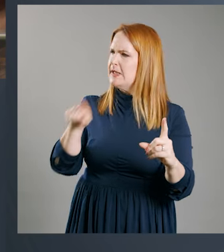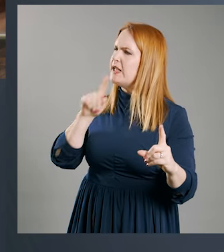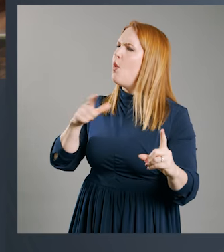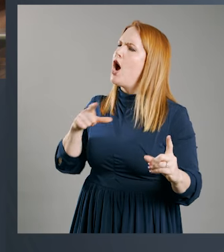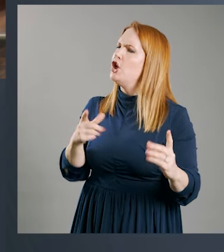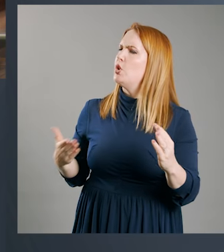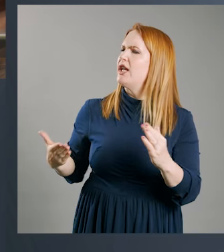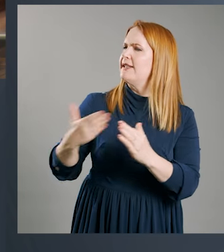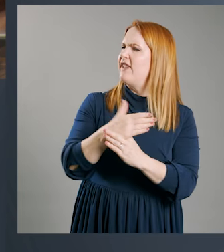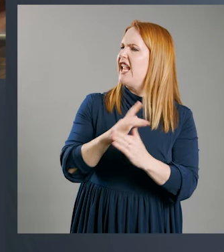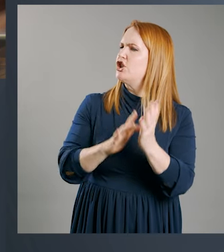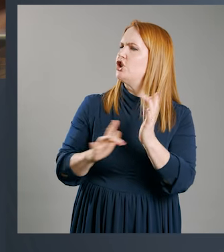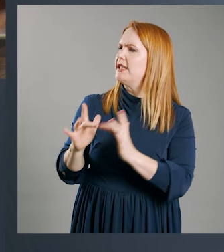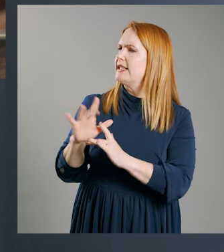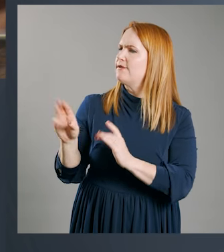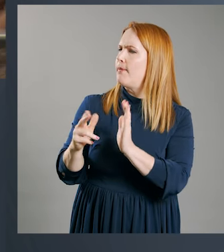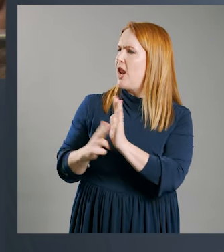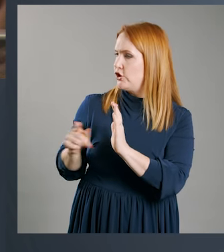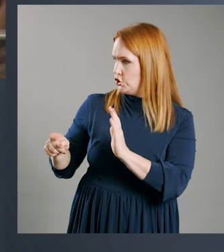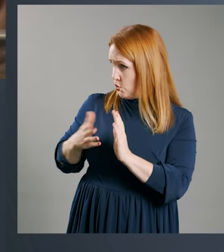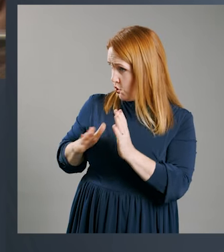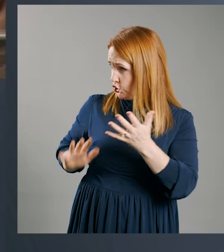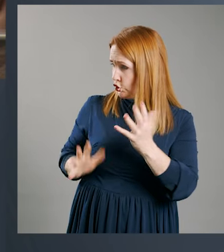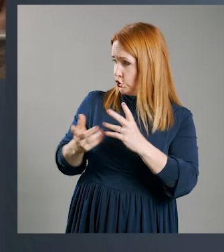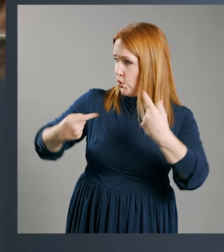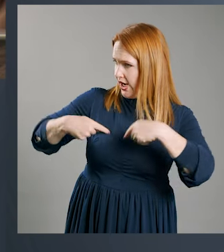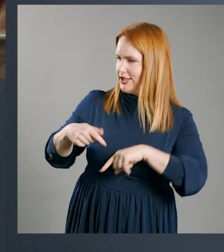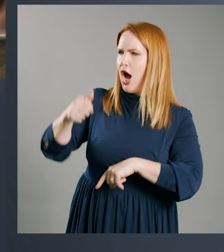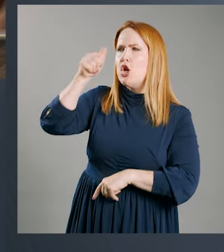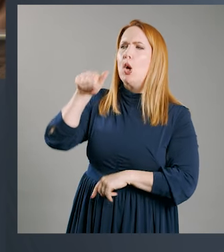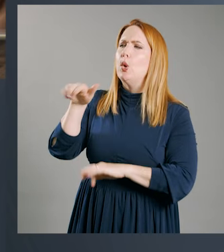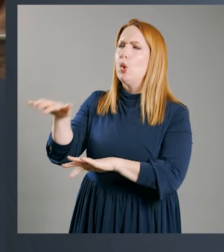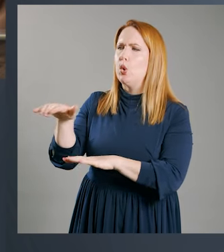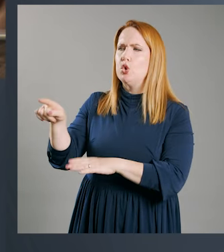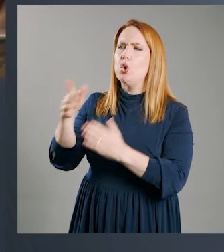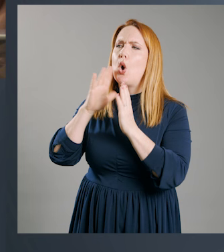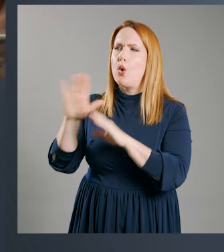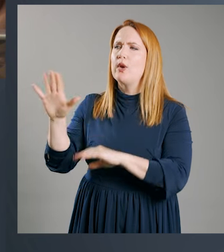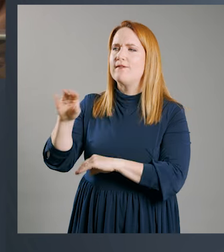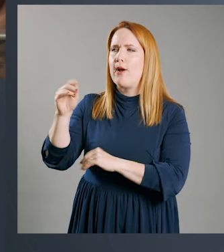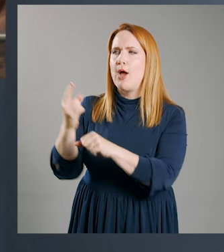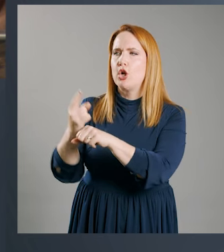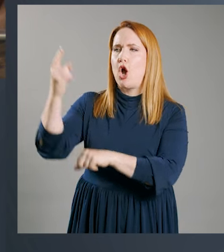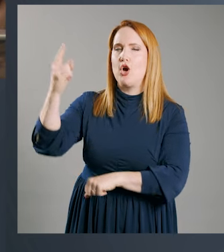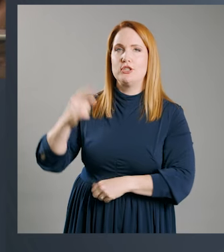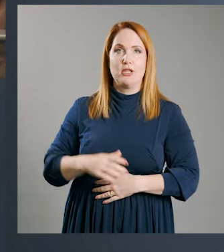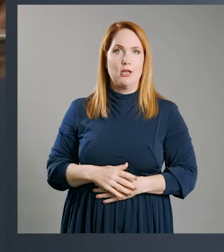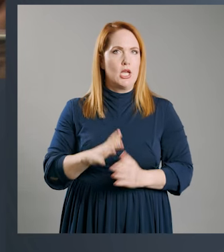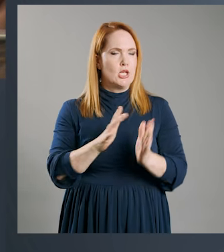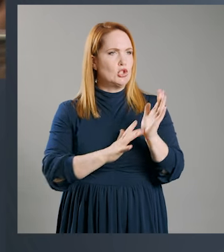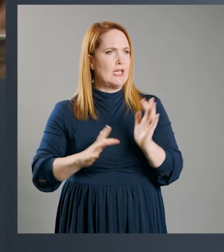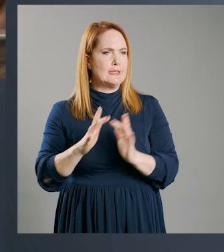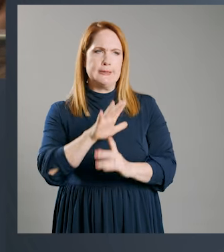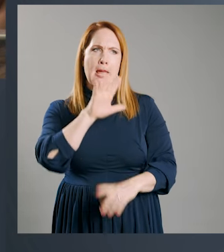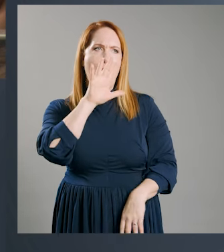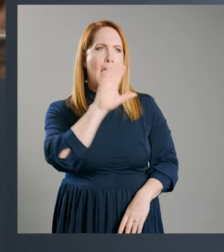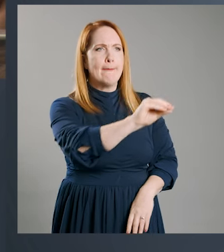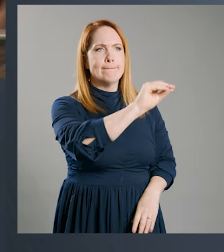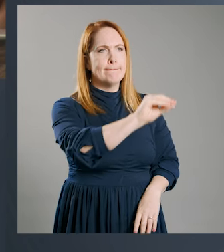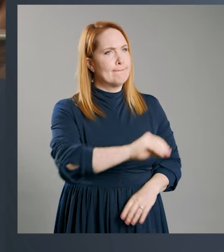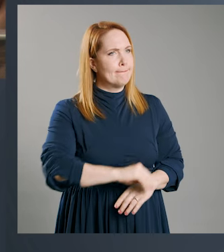"Why are you interfering with us, Jesus of Nazareth? Have you come to destroy us? I know who you are, the Holy One of God." But Jesus reprimanded him,